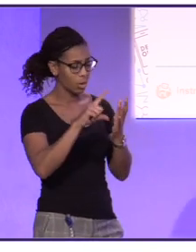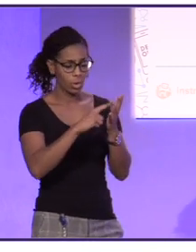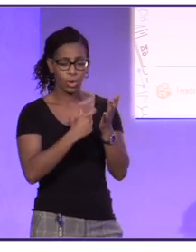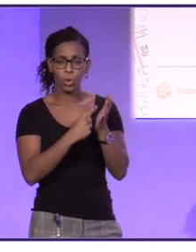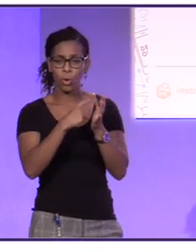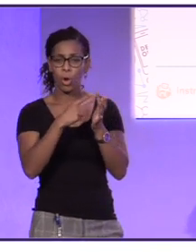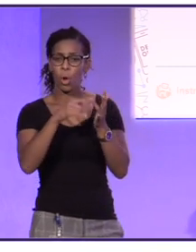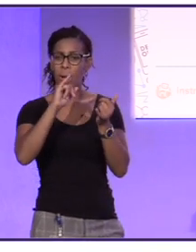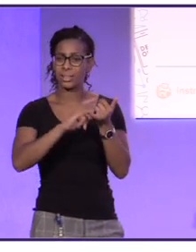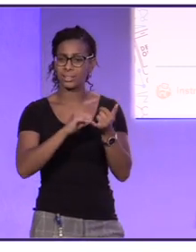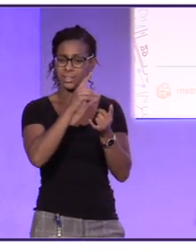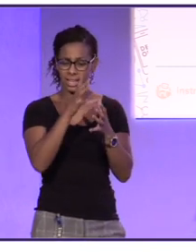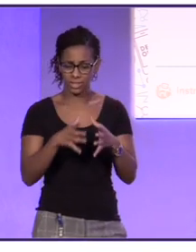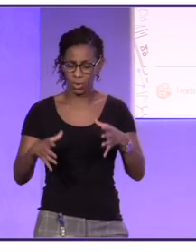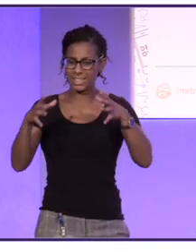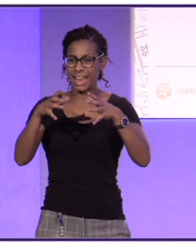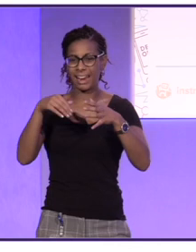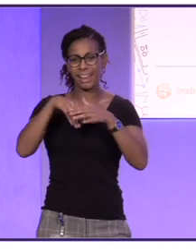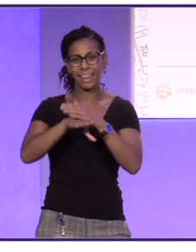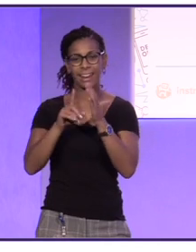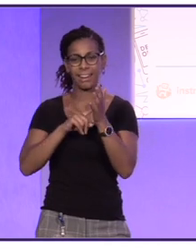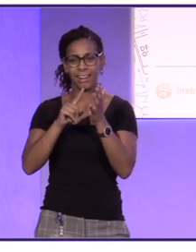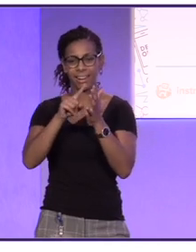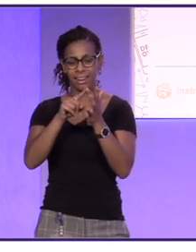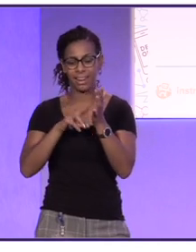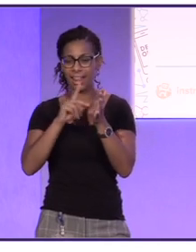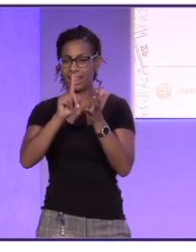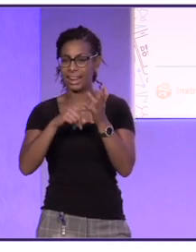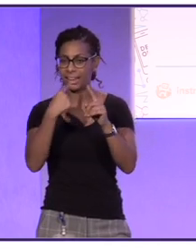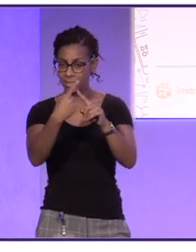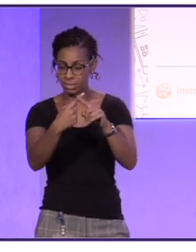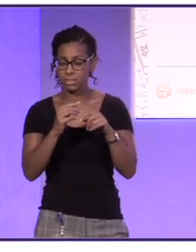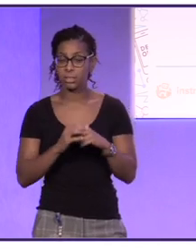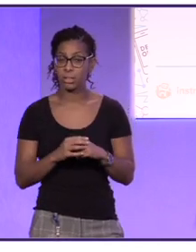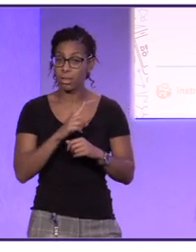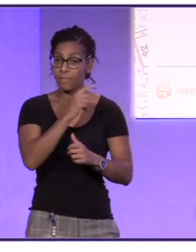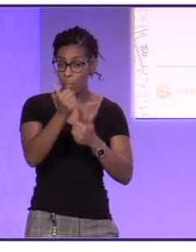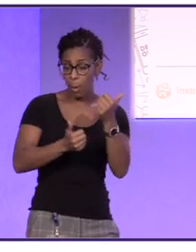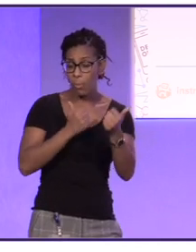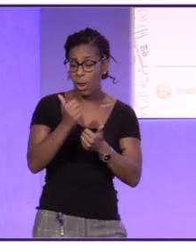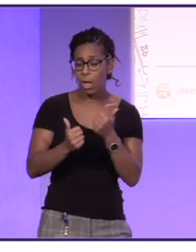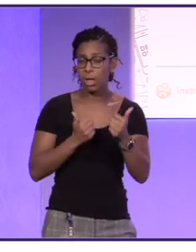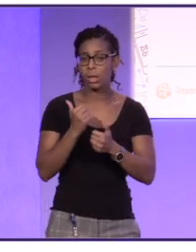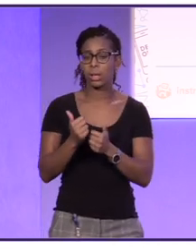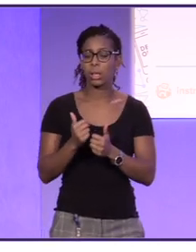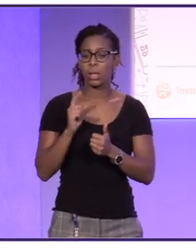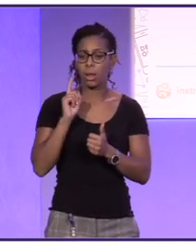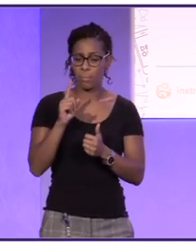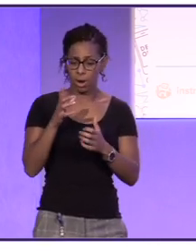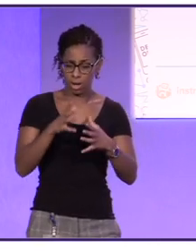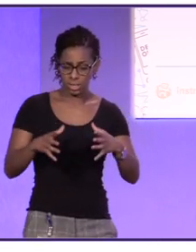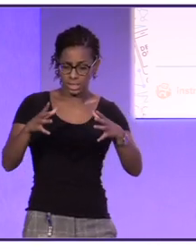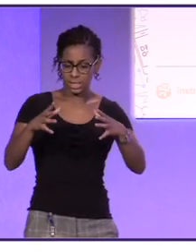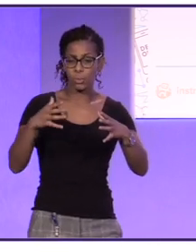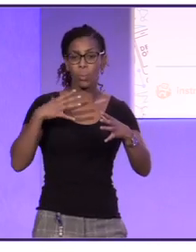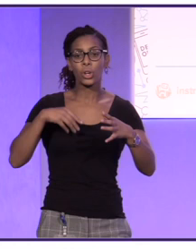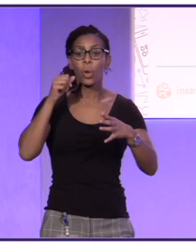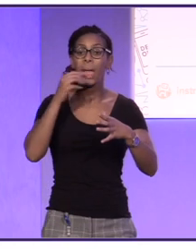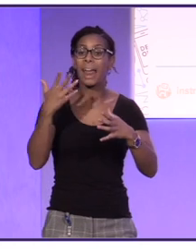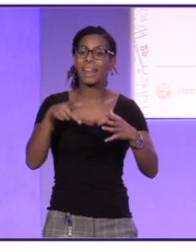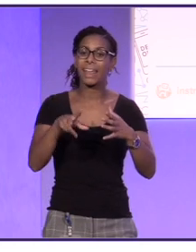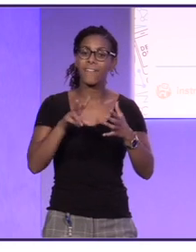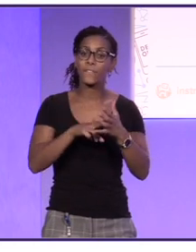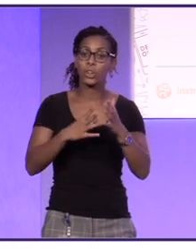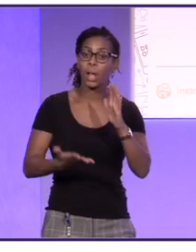container Linux that we were running on our containers. It's very popular, but we wanted to know when there was a version update,